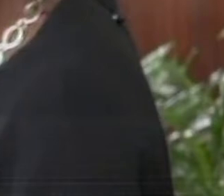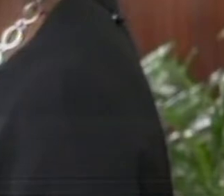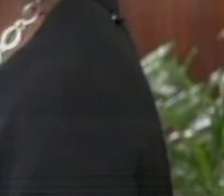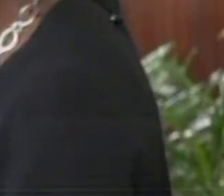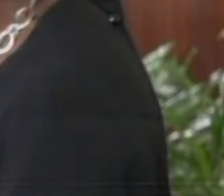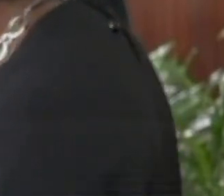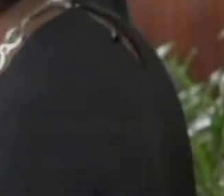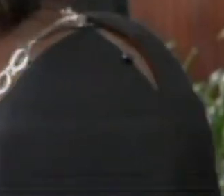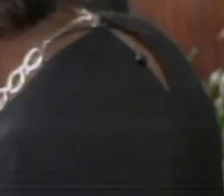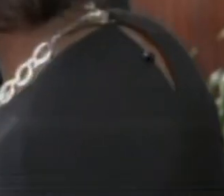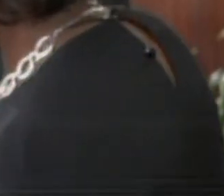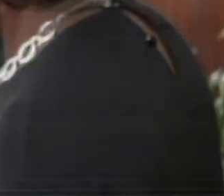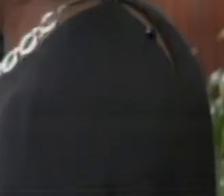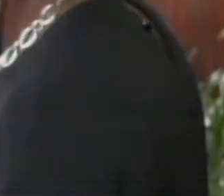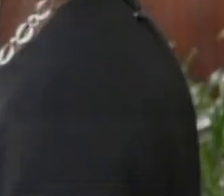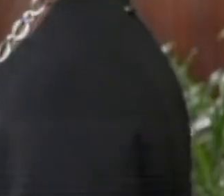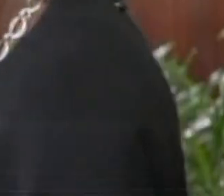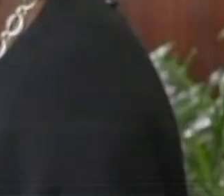Amen.